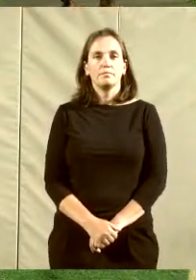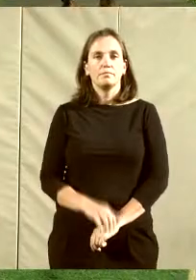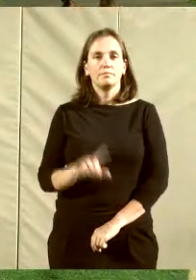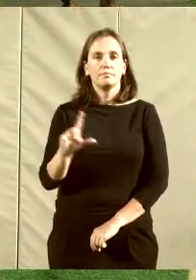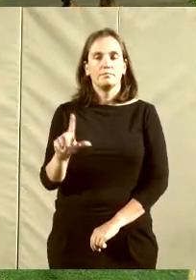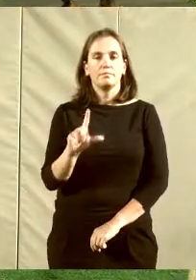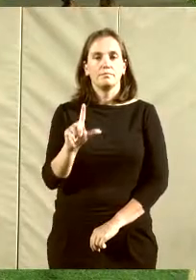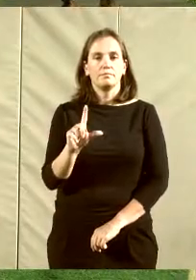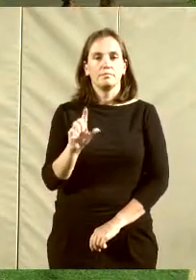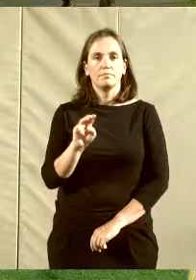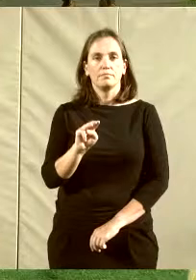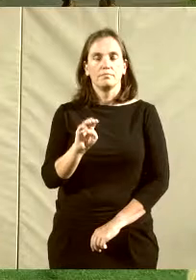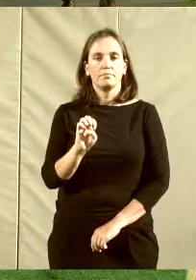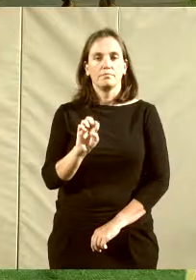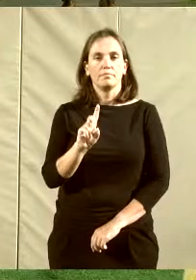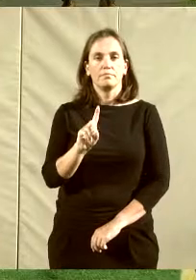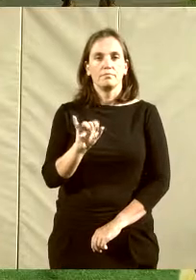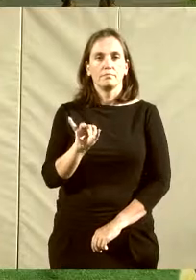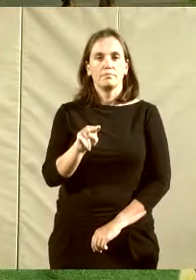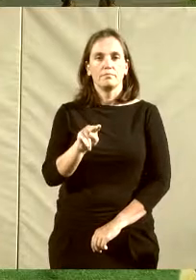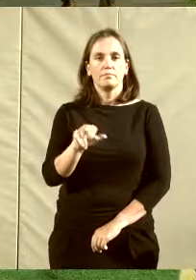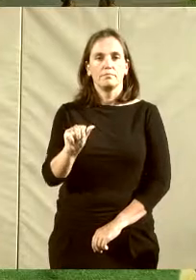Luis Hector Medina.